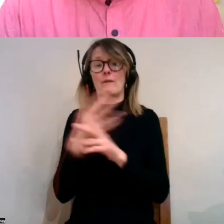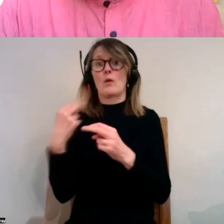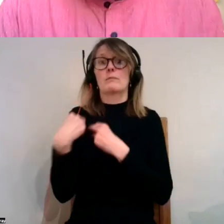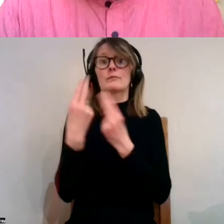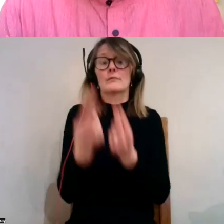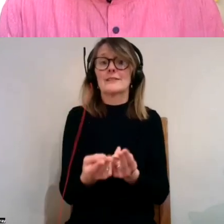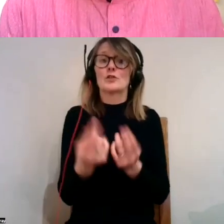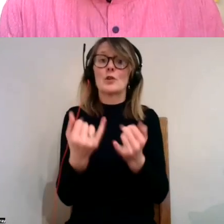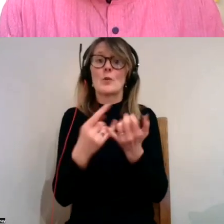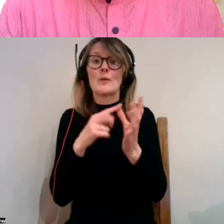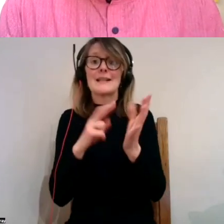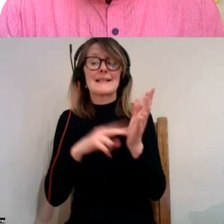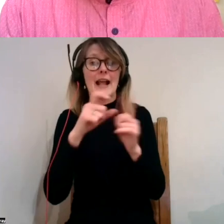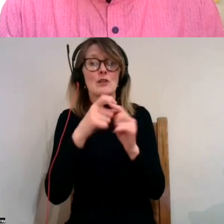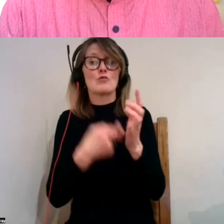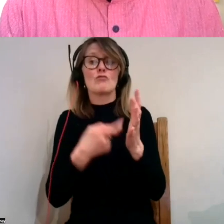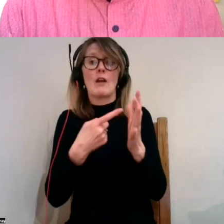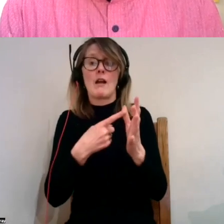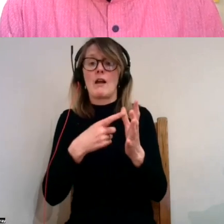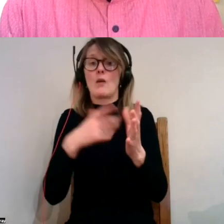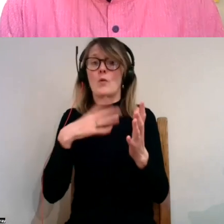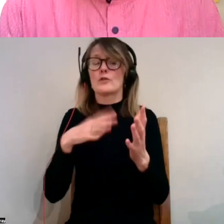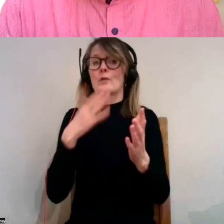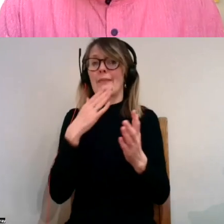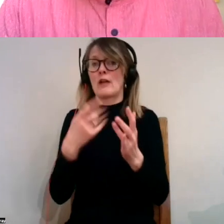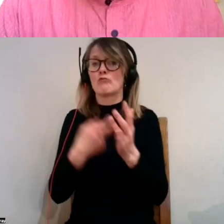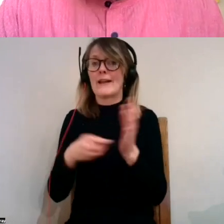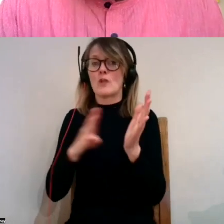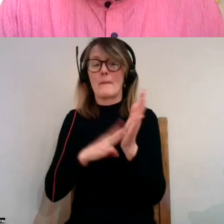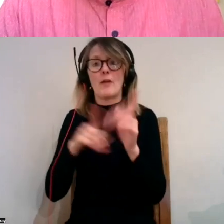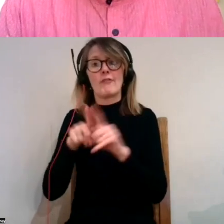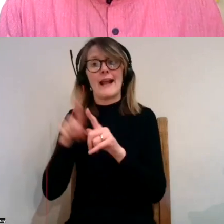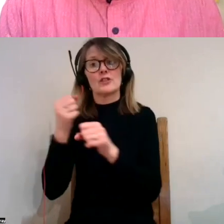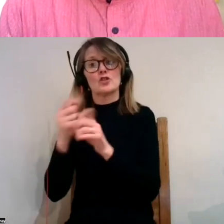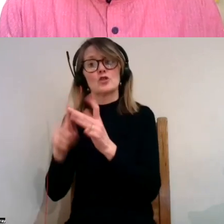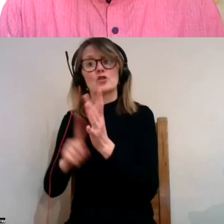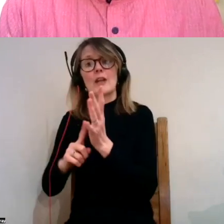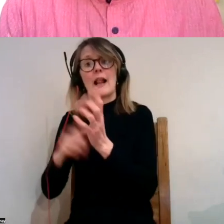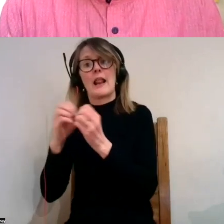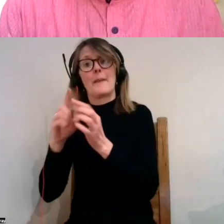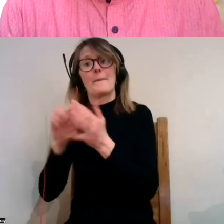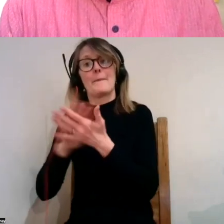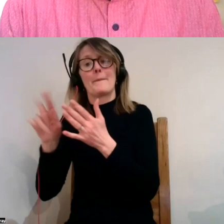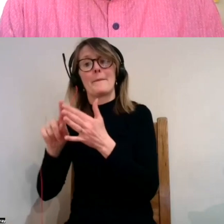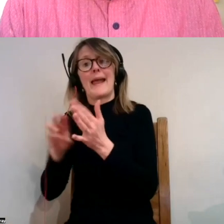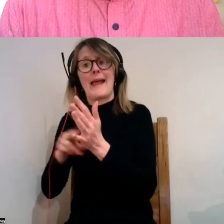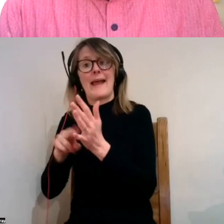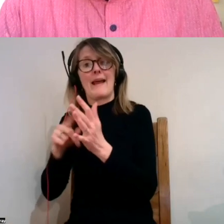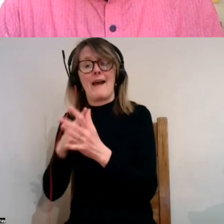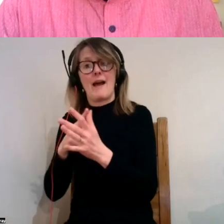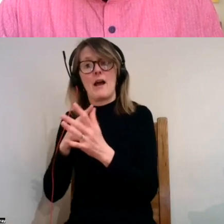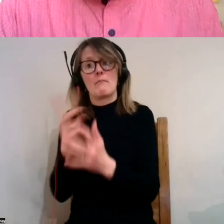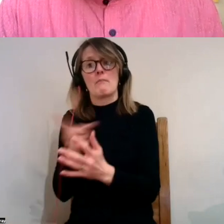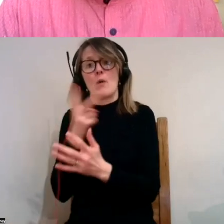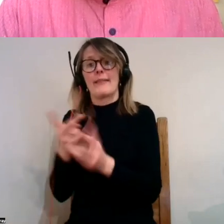would like to thank Rachel Murray and Gill, Behenna, who are our BSL